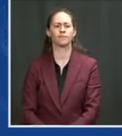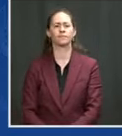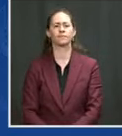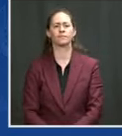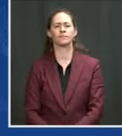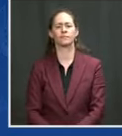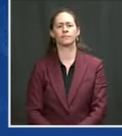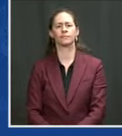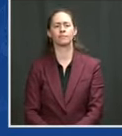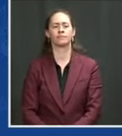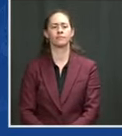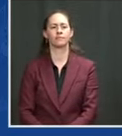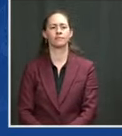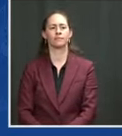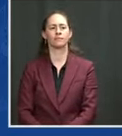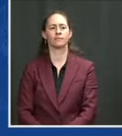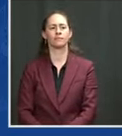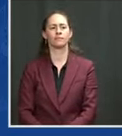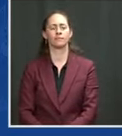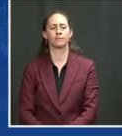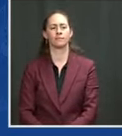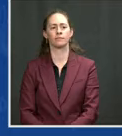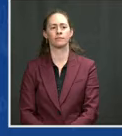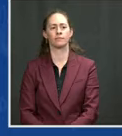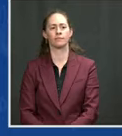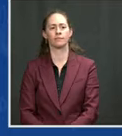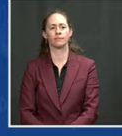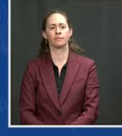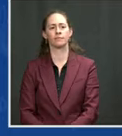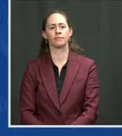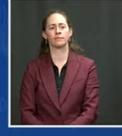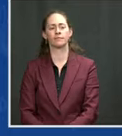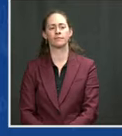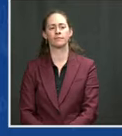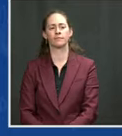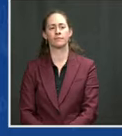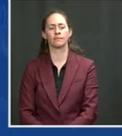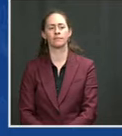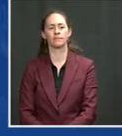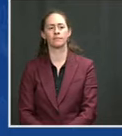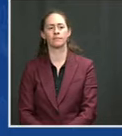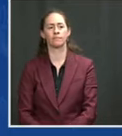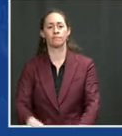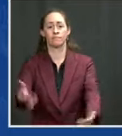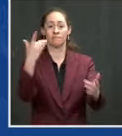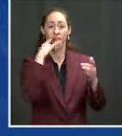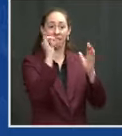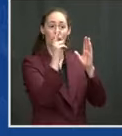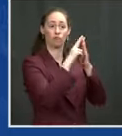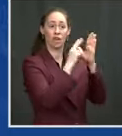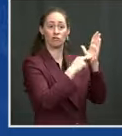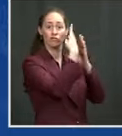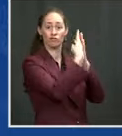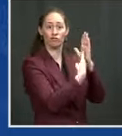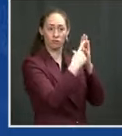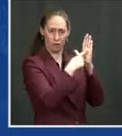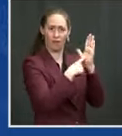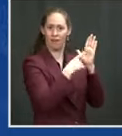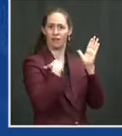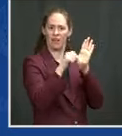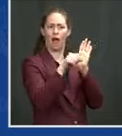population is yet to be vaccinated. And push those vaccines into those doctors offices by utilizing